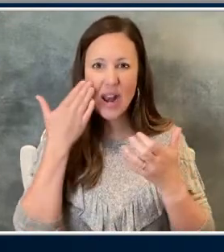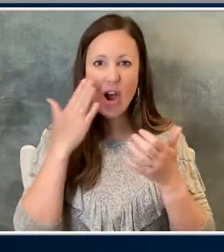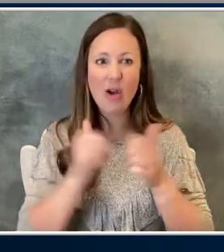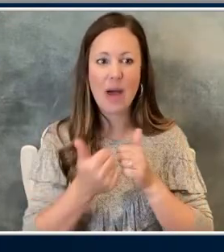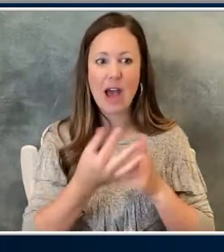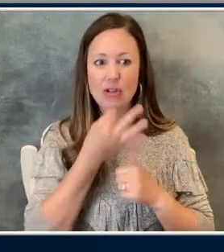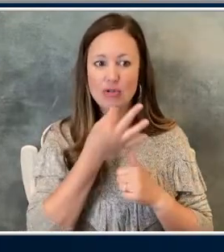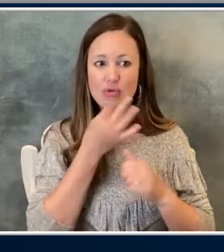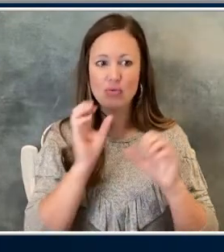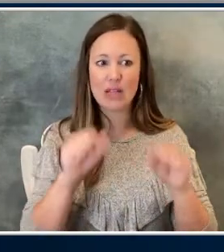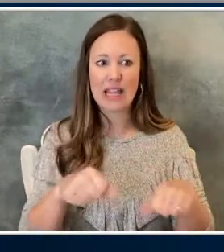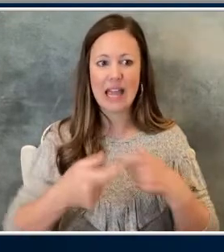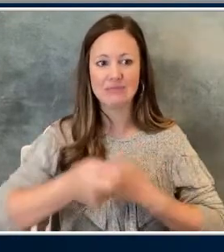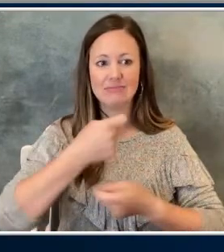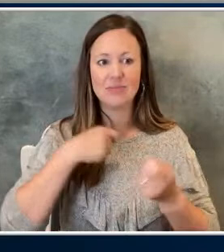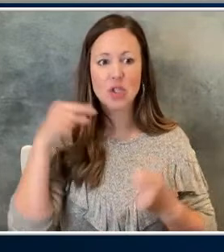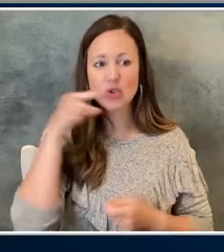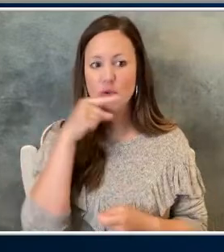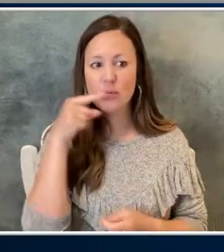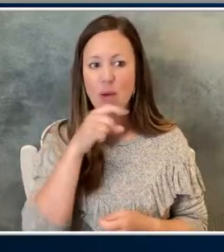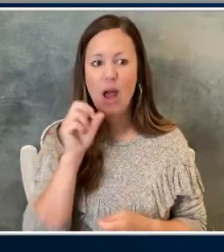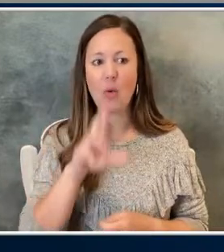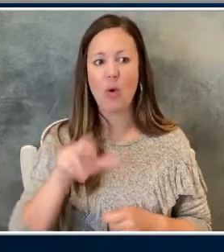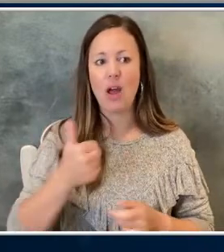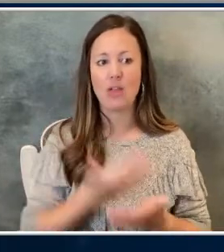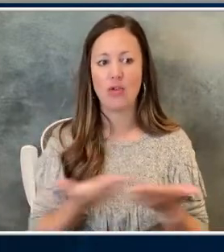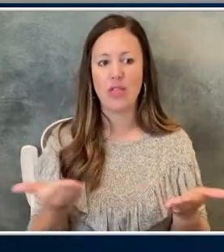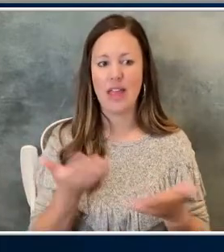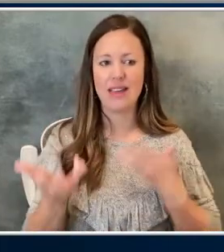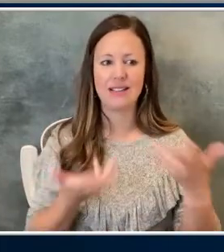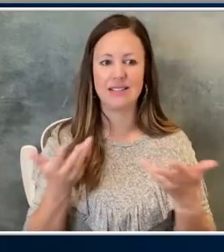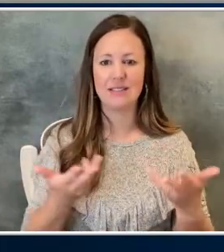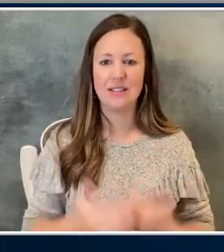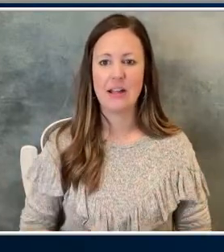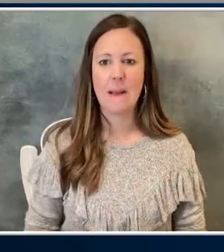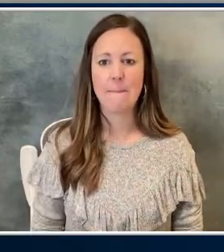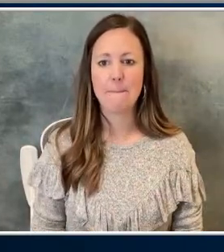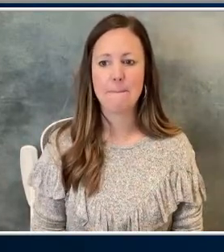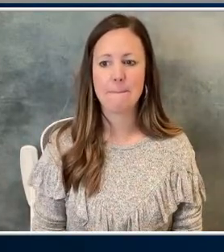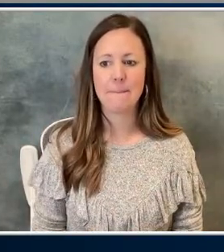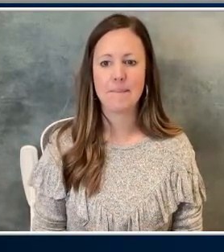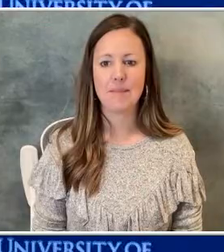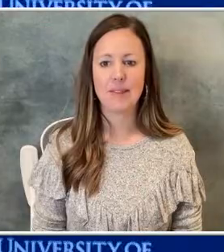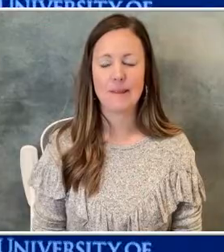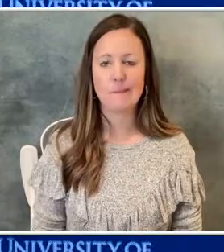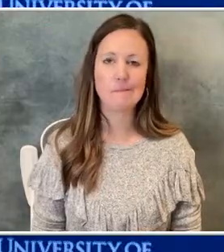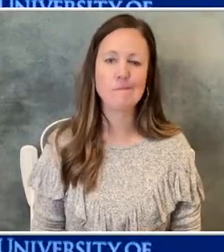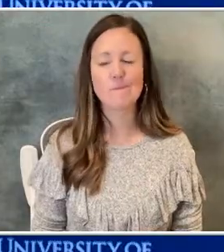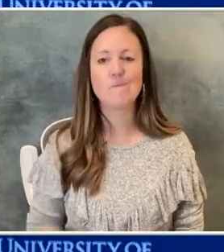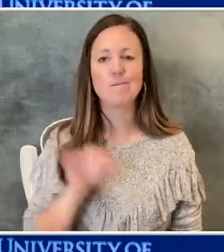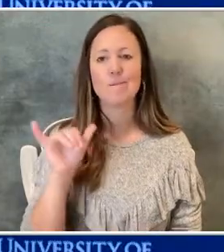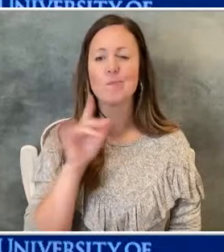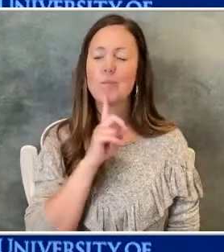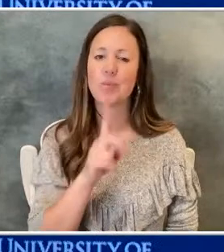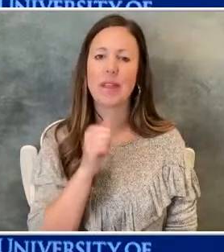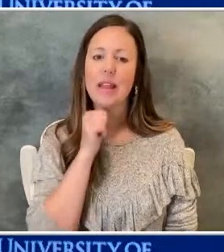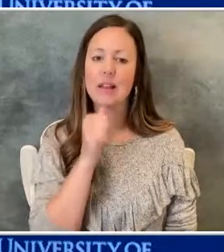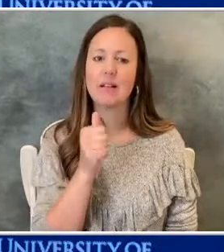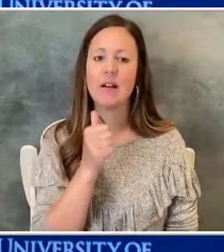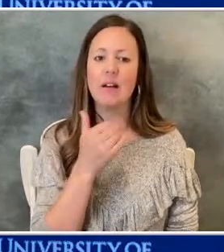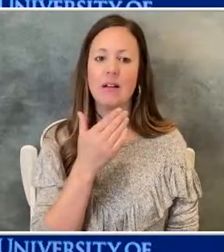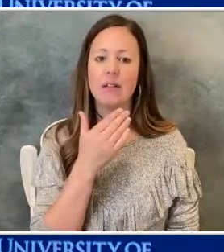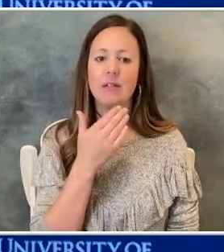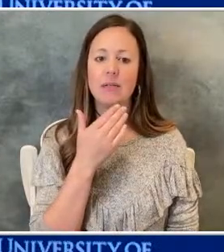out toothbrushes and other replaceable items and things like that? I don't think there's any real good